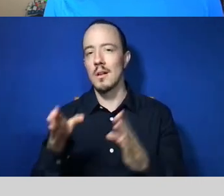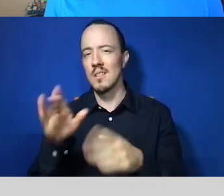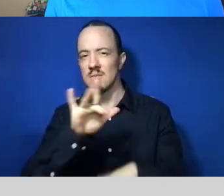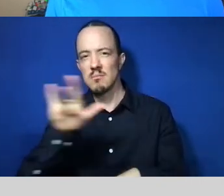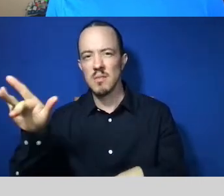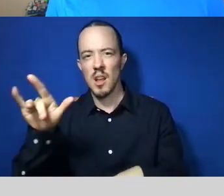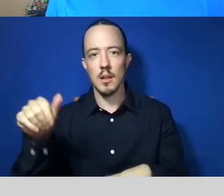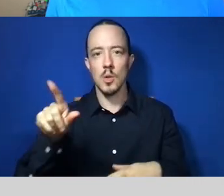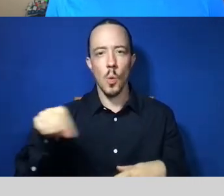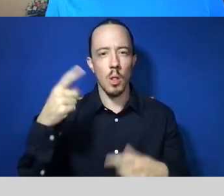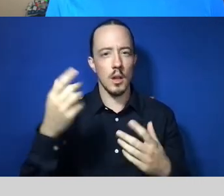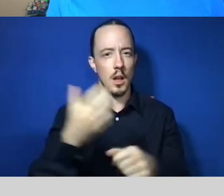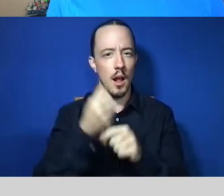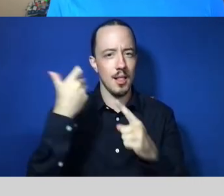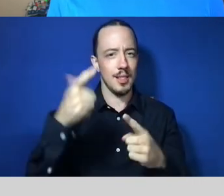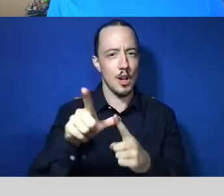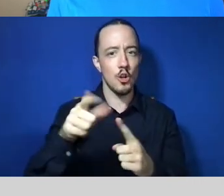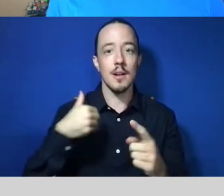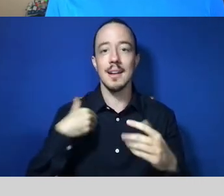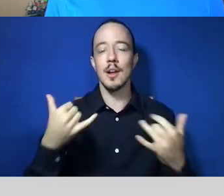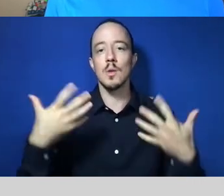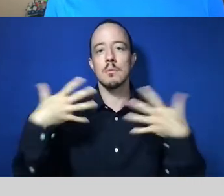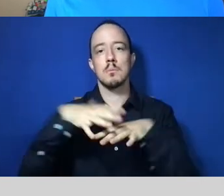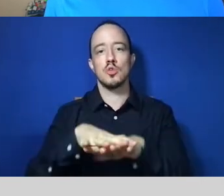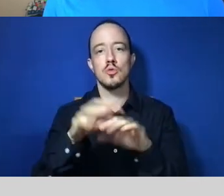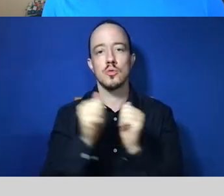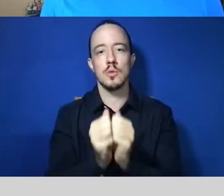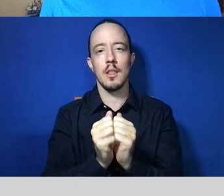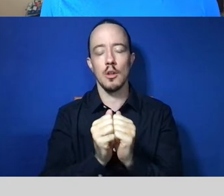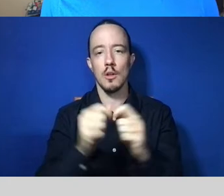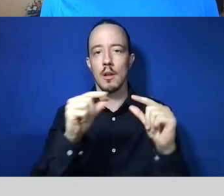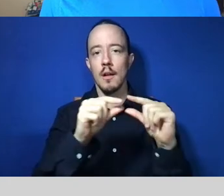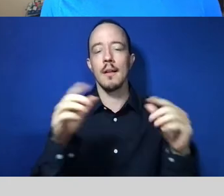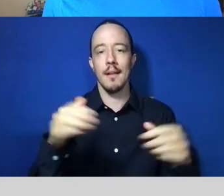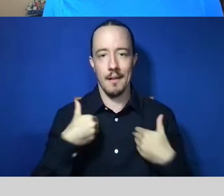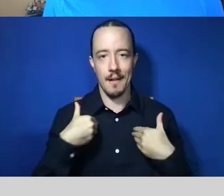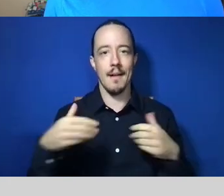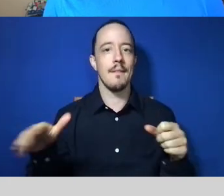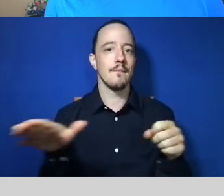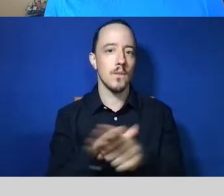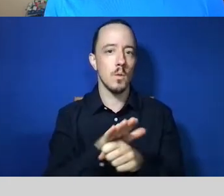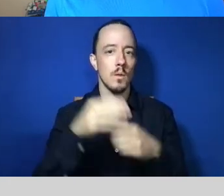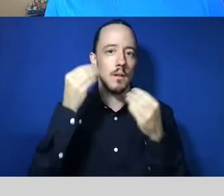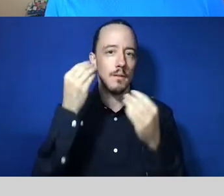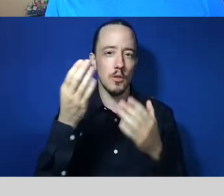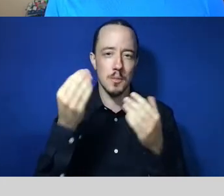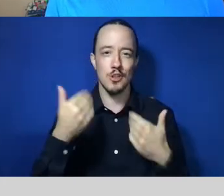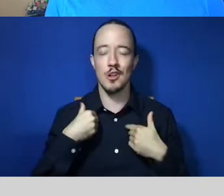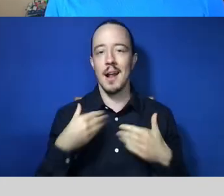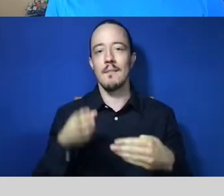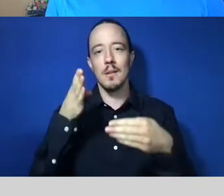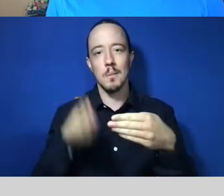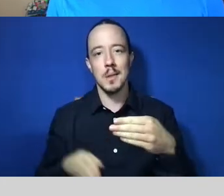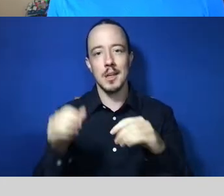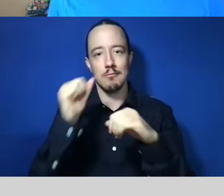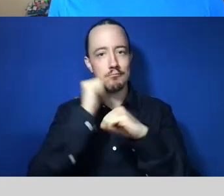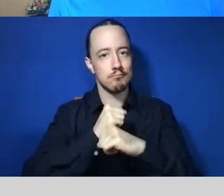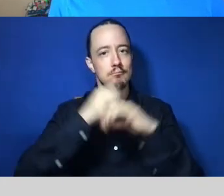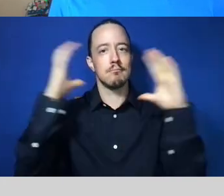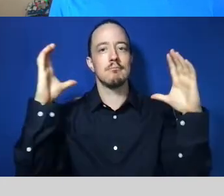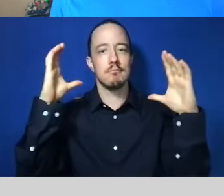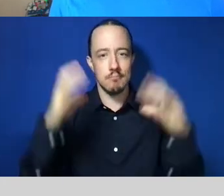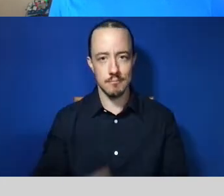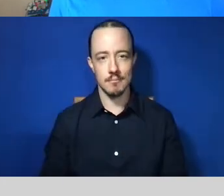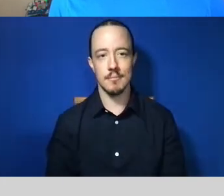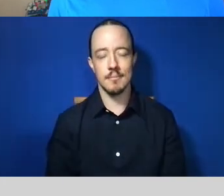of a field, you only got a letter. Now you are able to merge those two together and actually create a